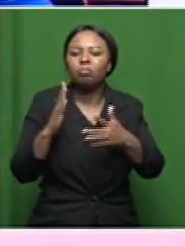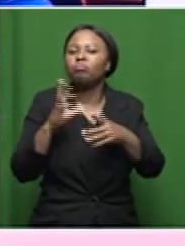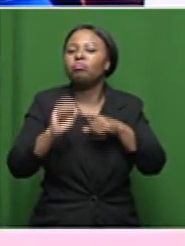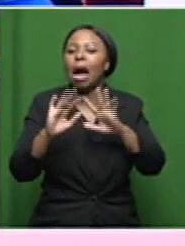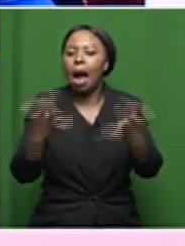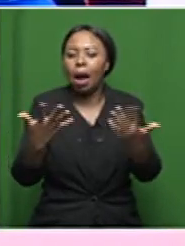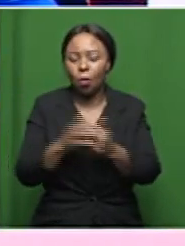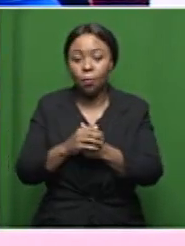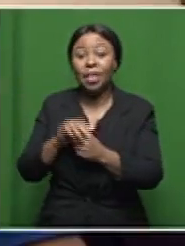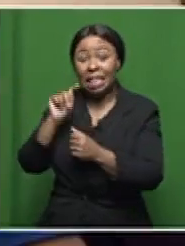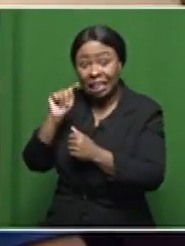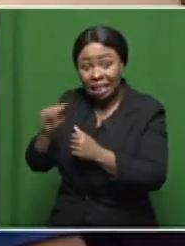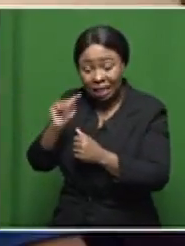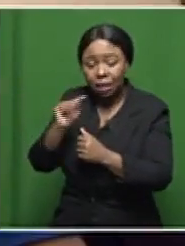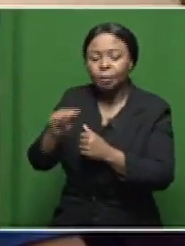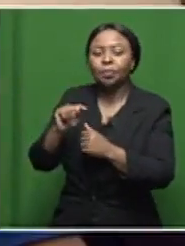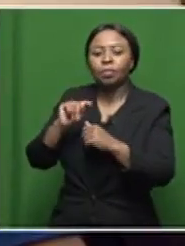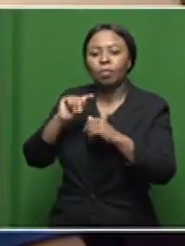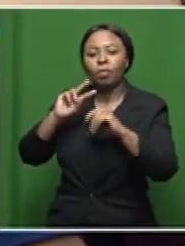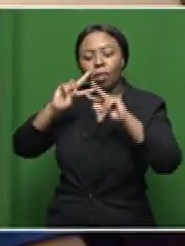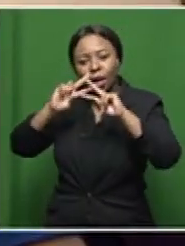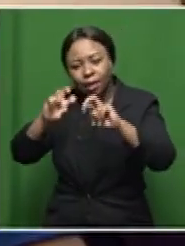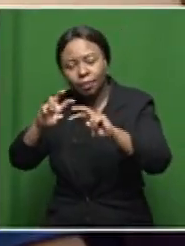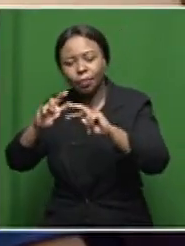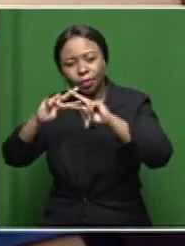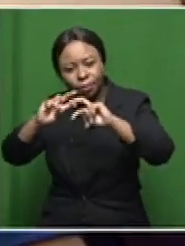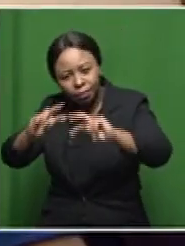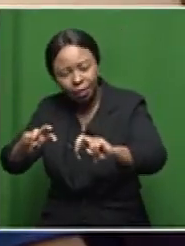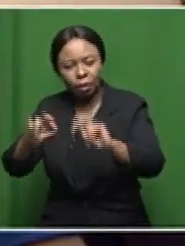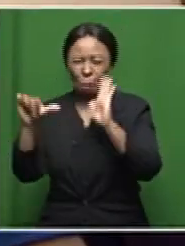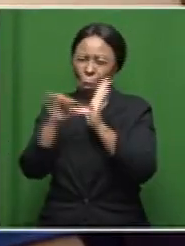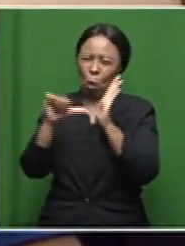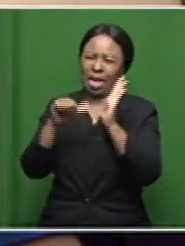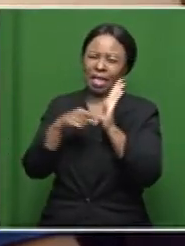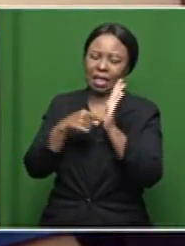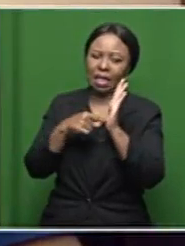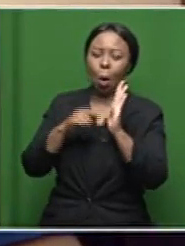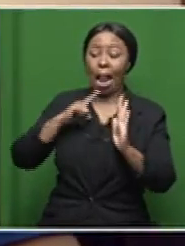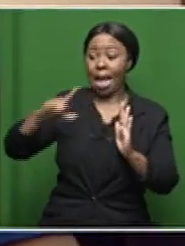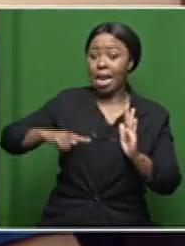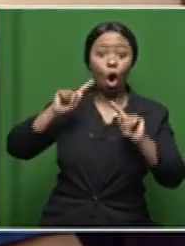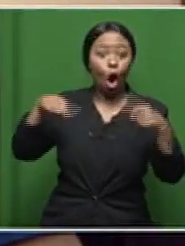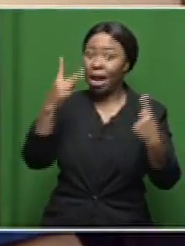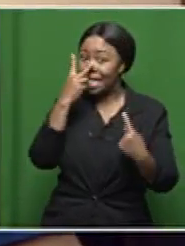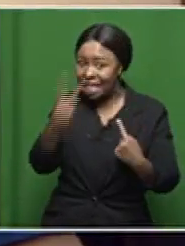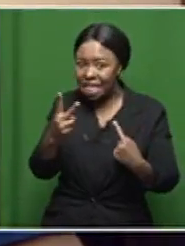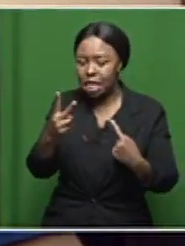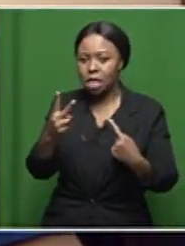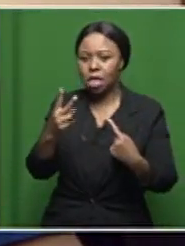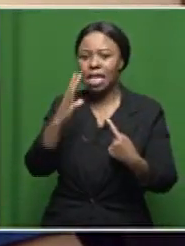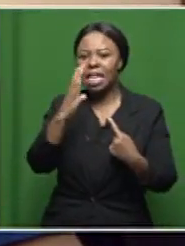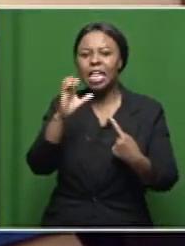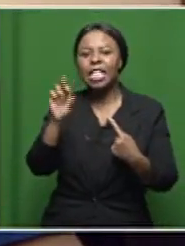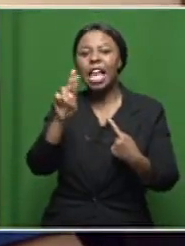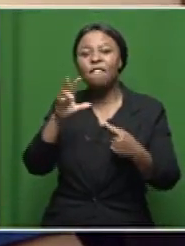very, very important. So as you rightfully said, ladies cannot, know or see their cervix,